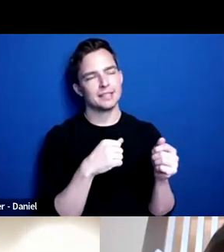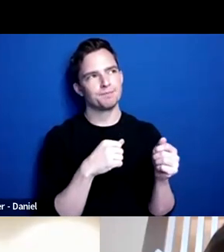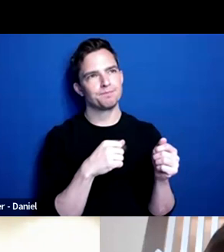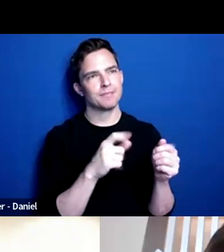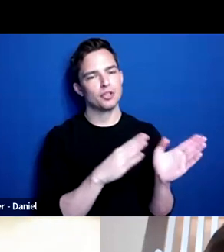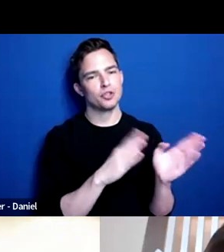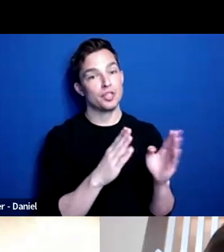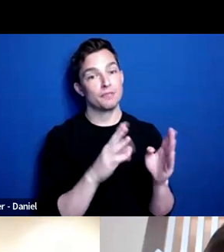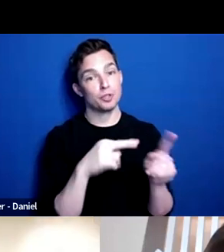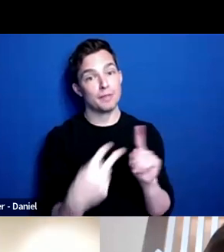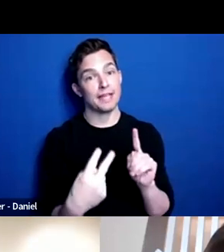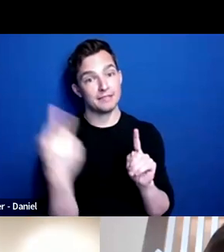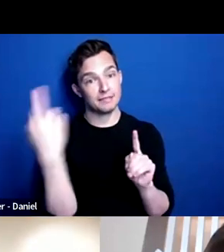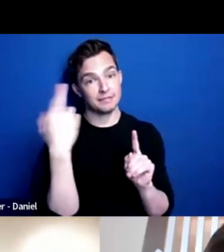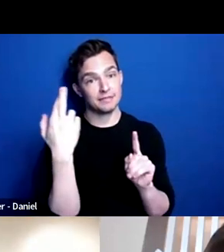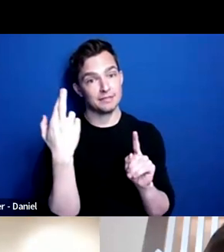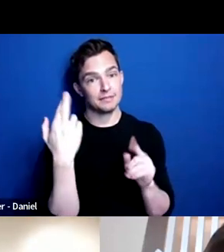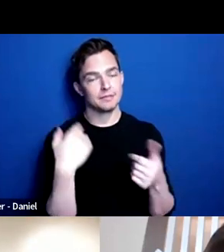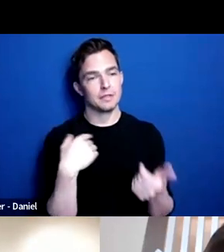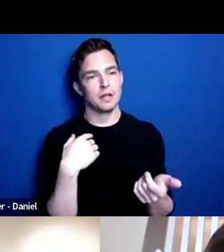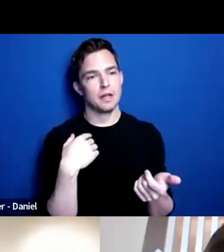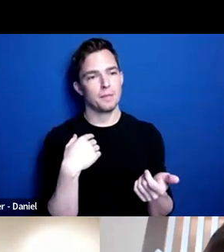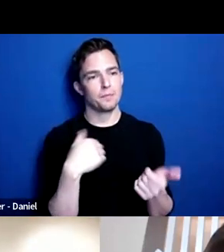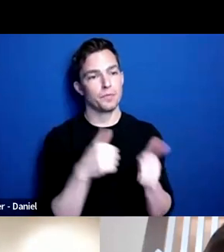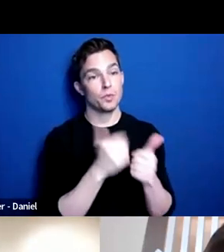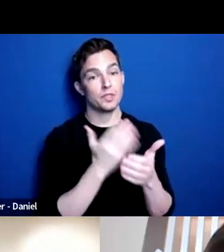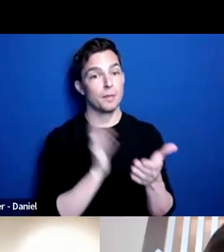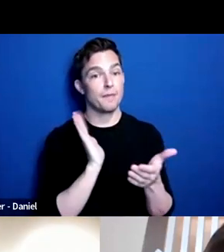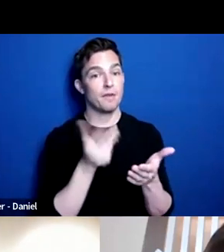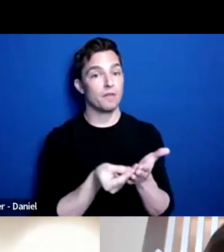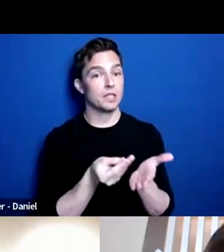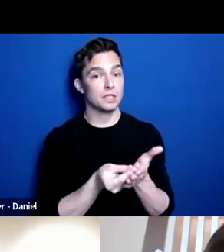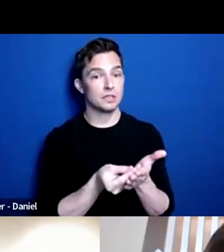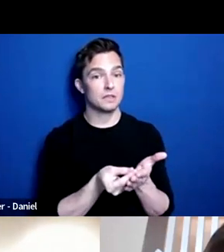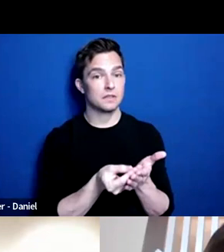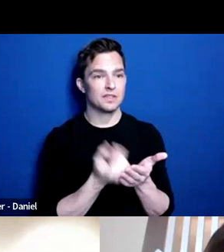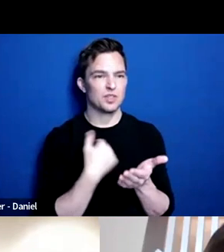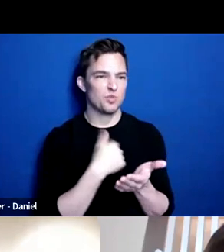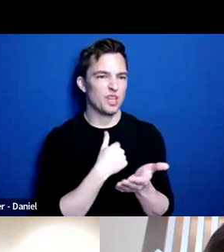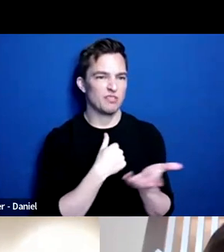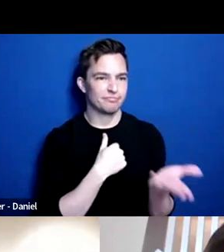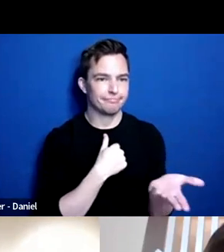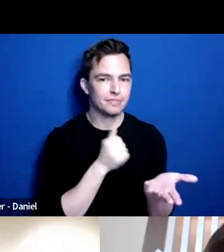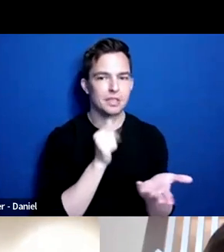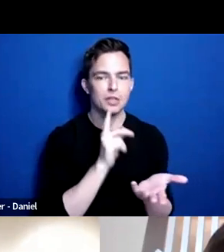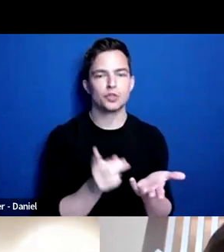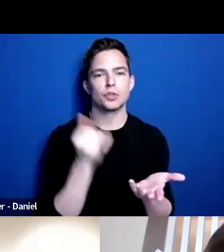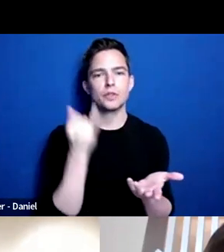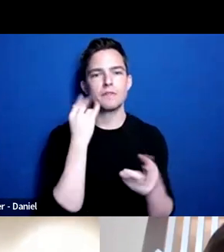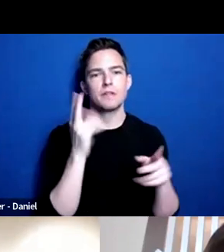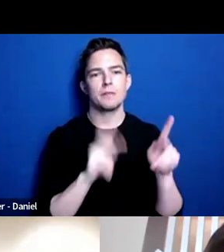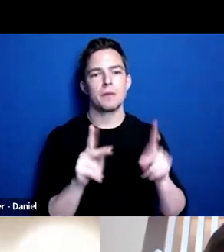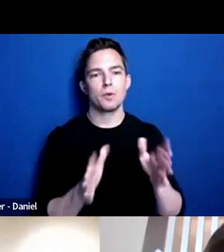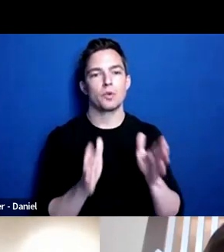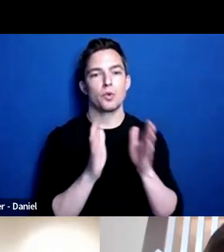shift perspective is because with some of our funding, we weren't sure if folks